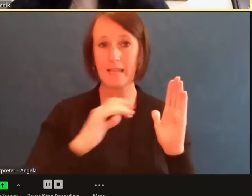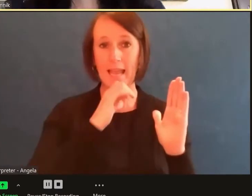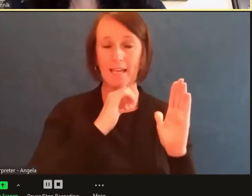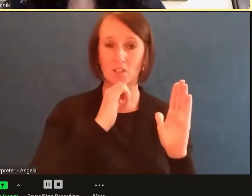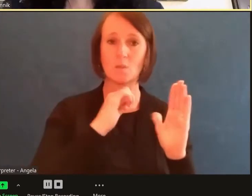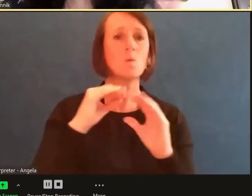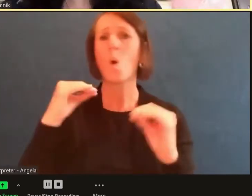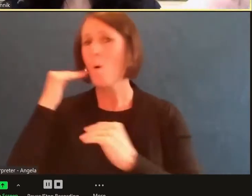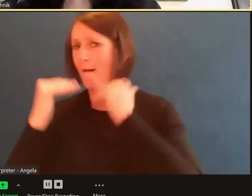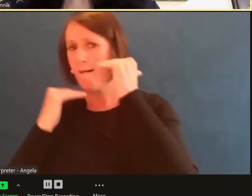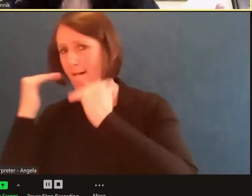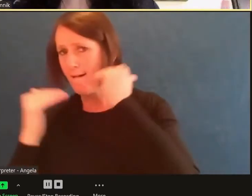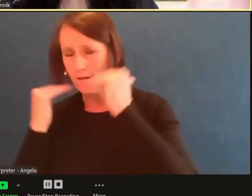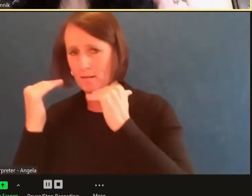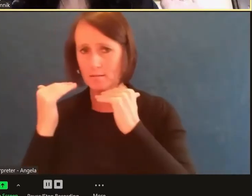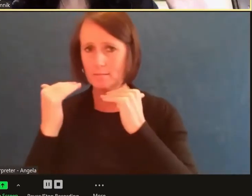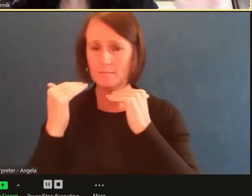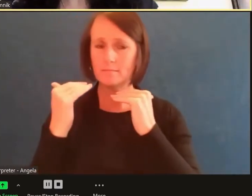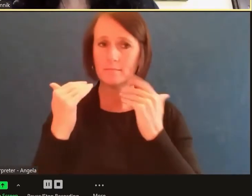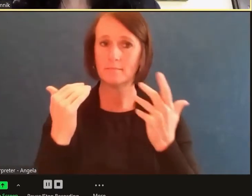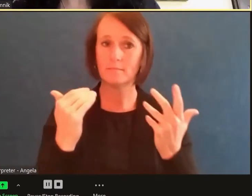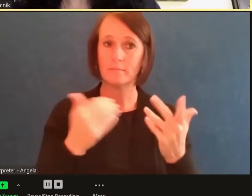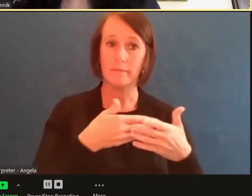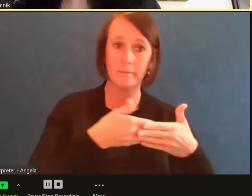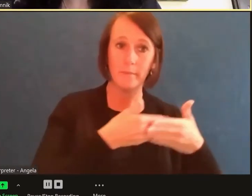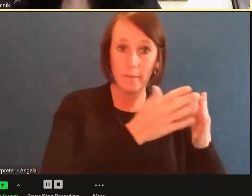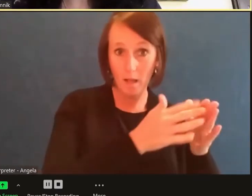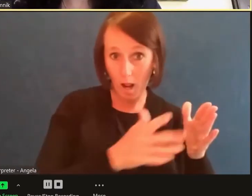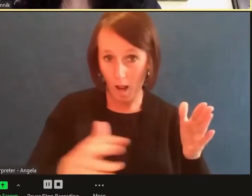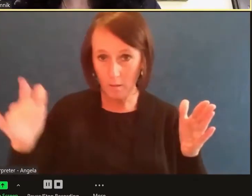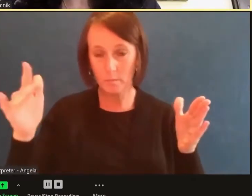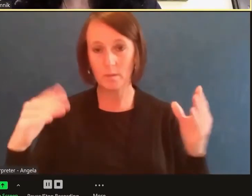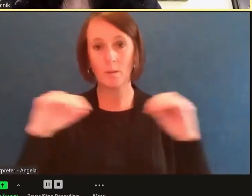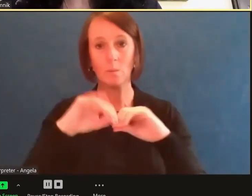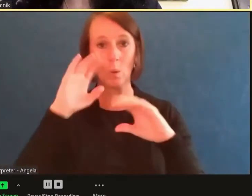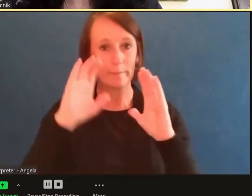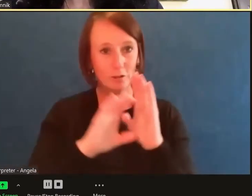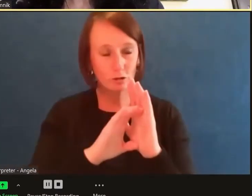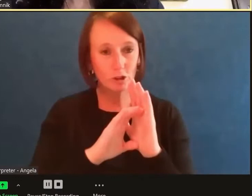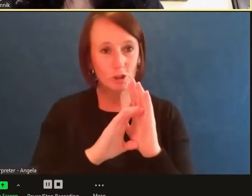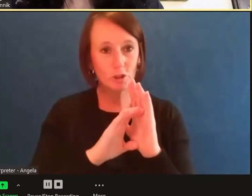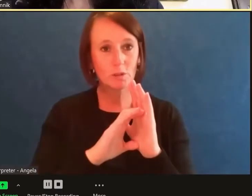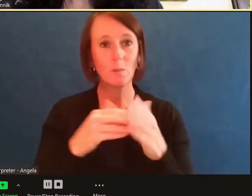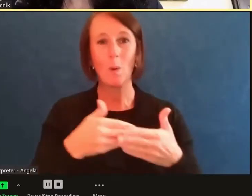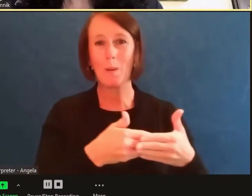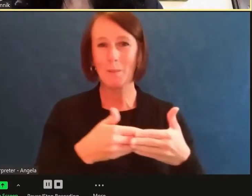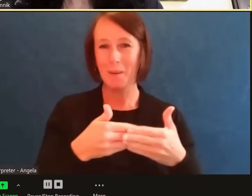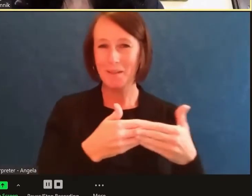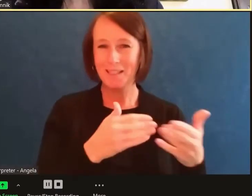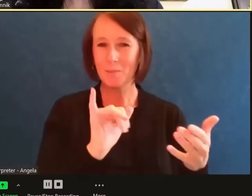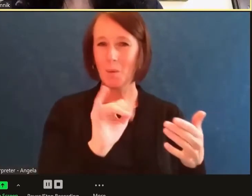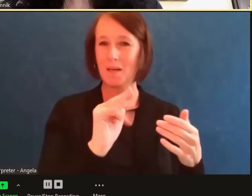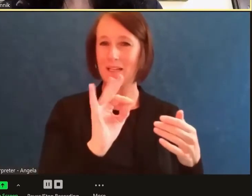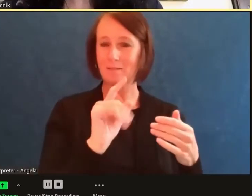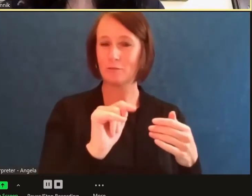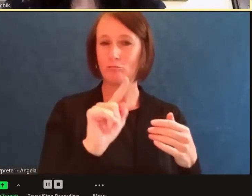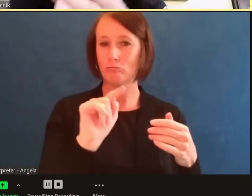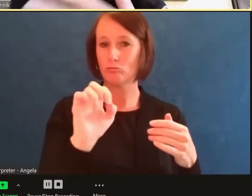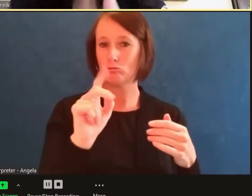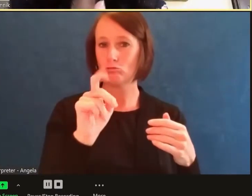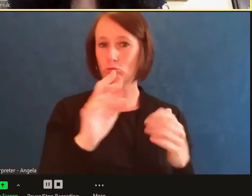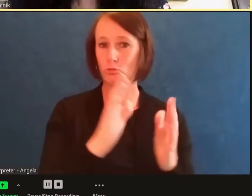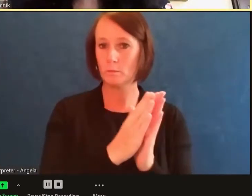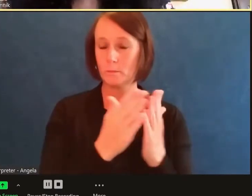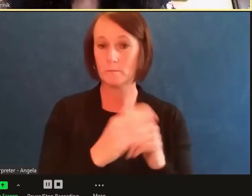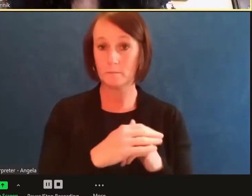adult, but you've gotten recently into picture books and board books. Yeah. And so is that sort of